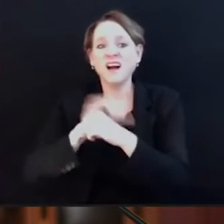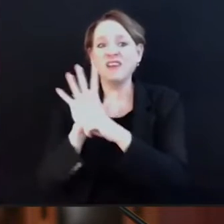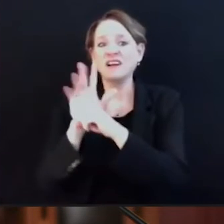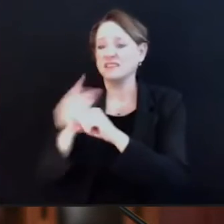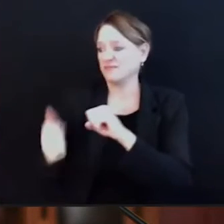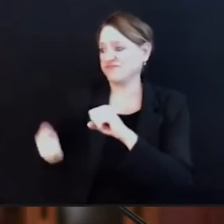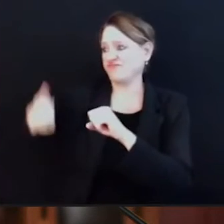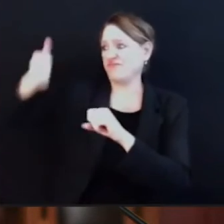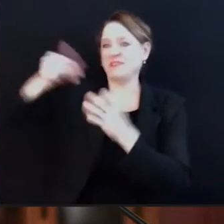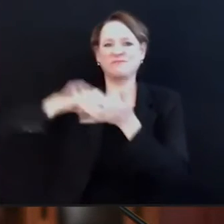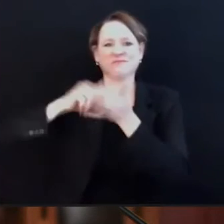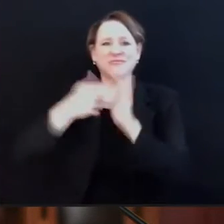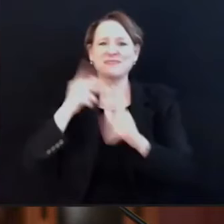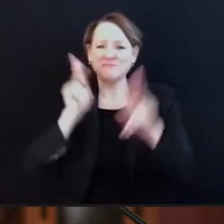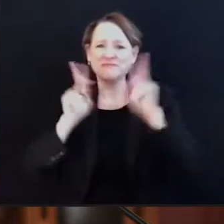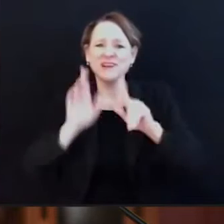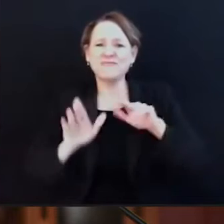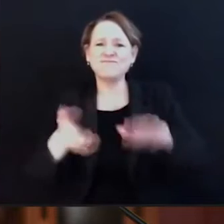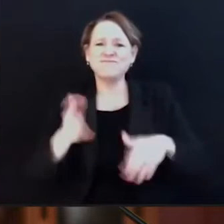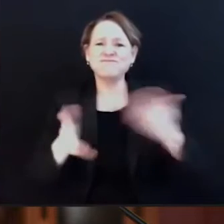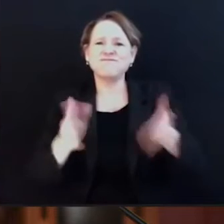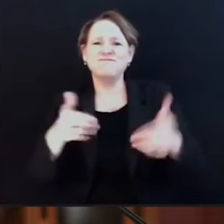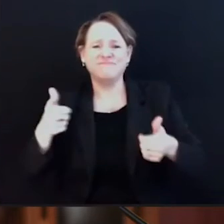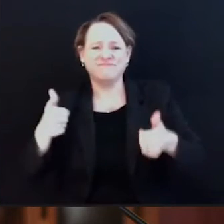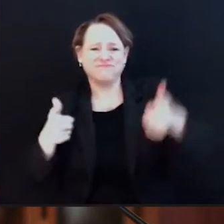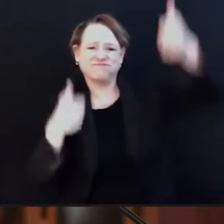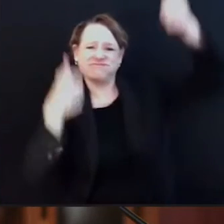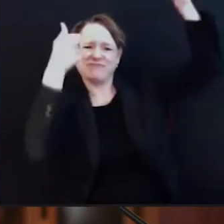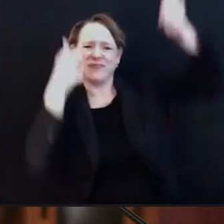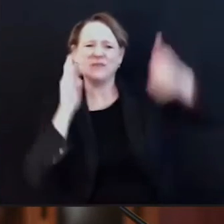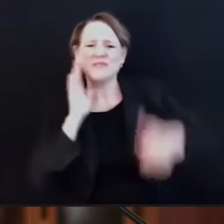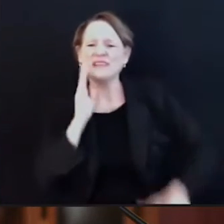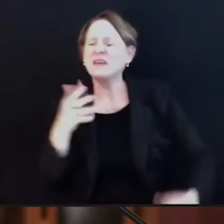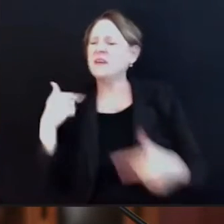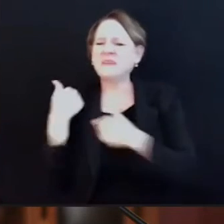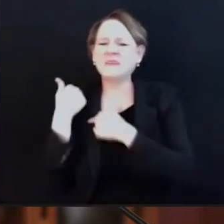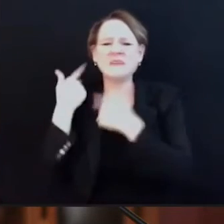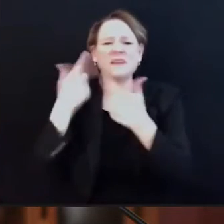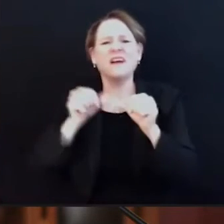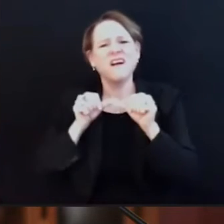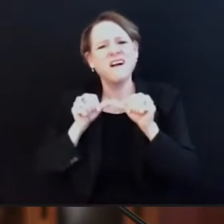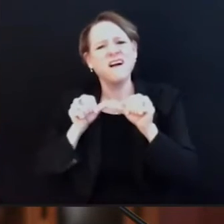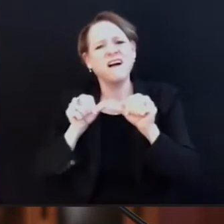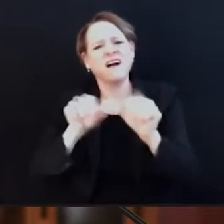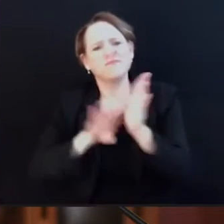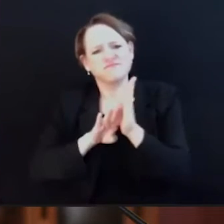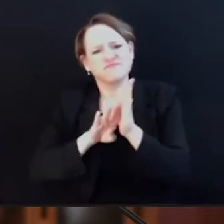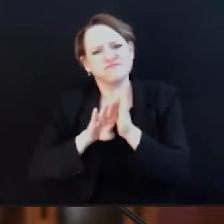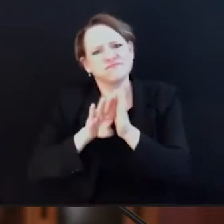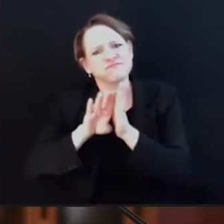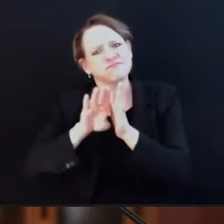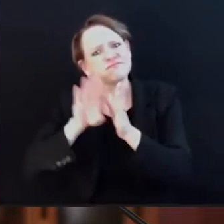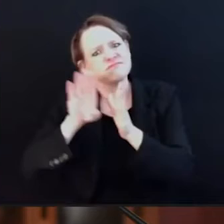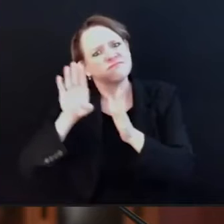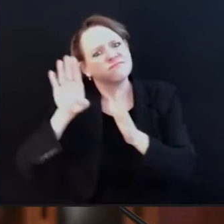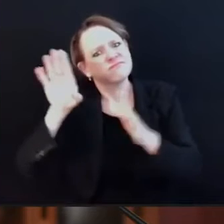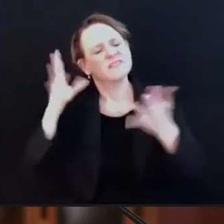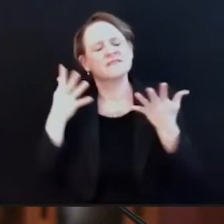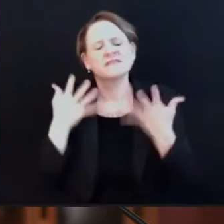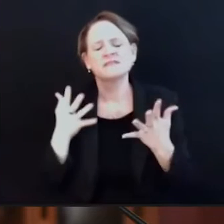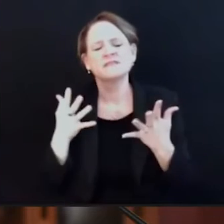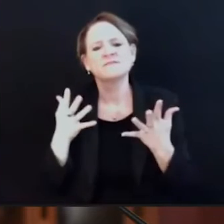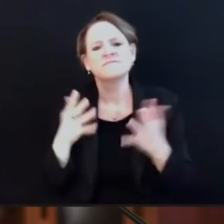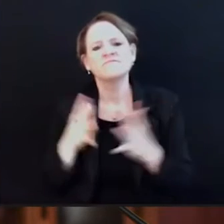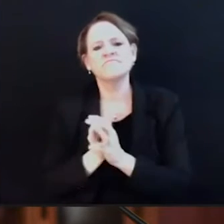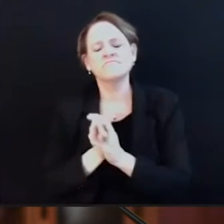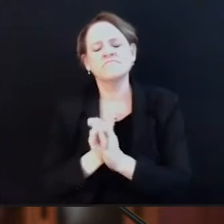the course of this pandemic. We must take significant and collective action. We all